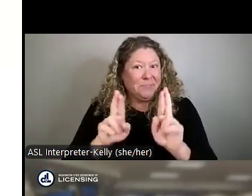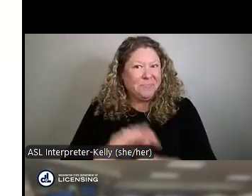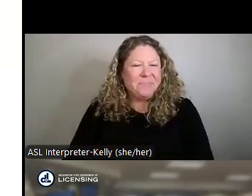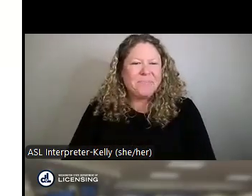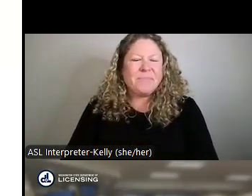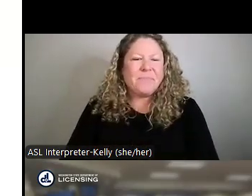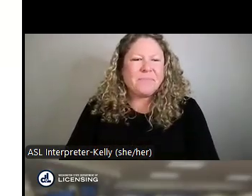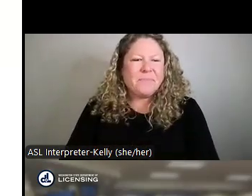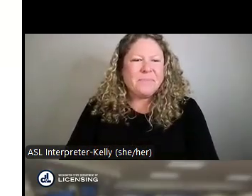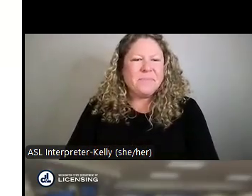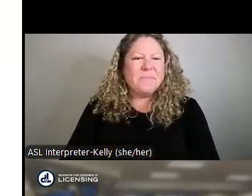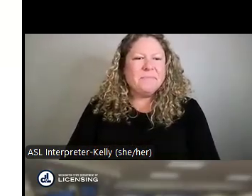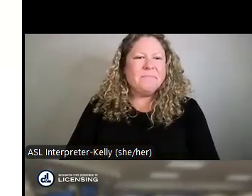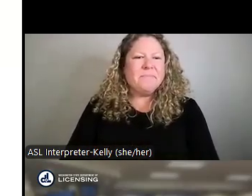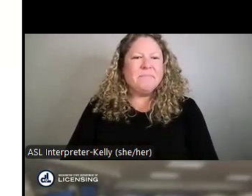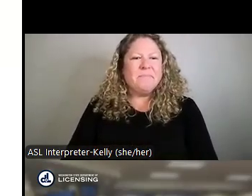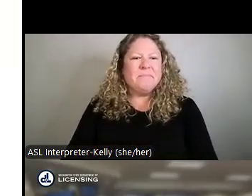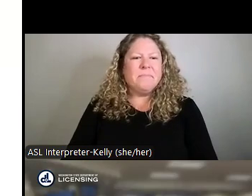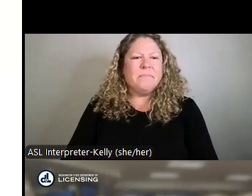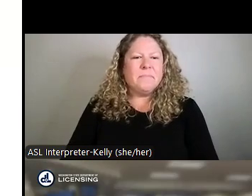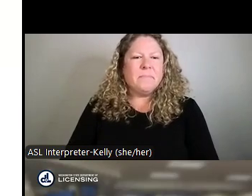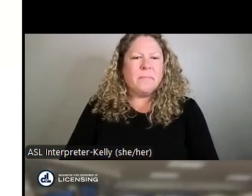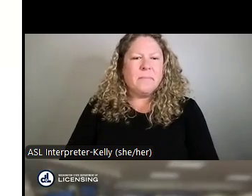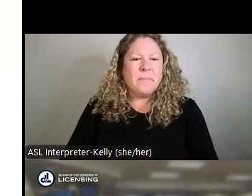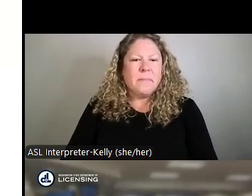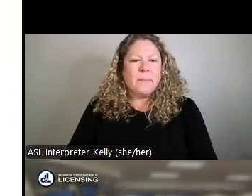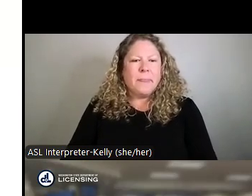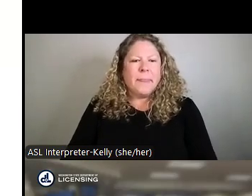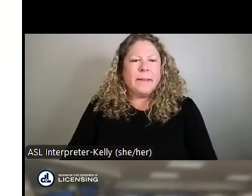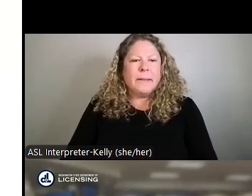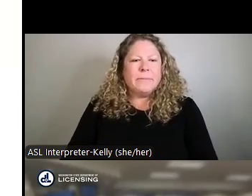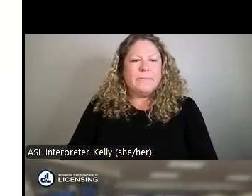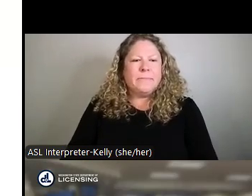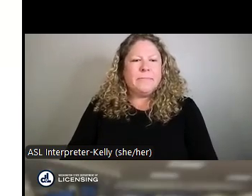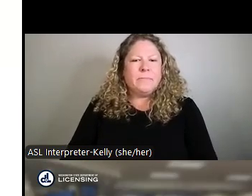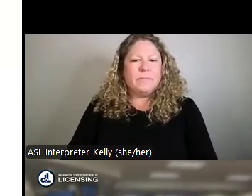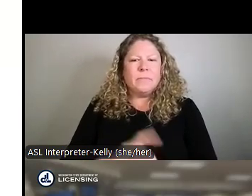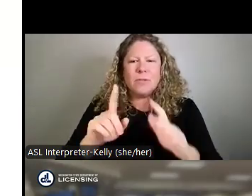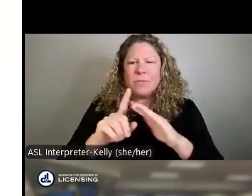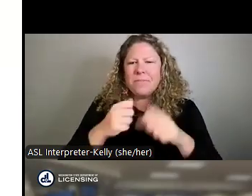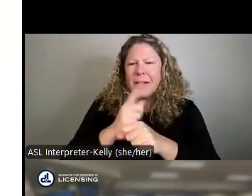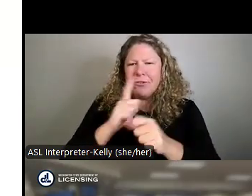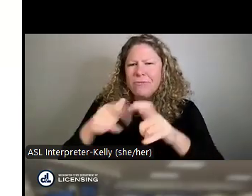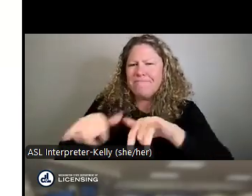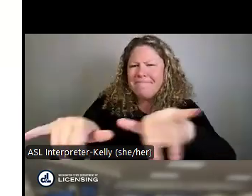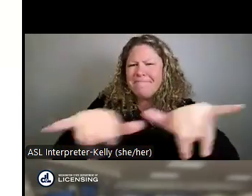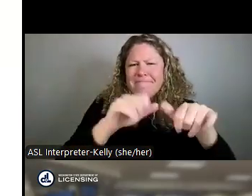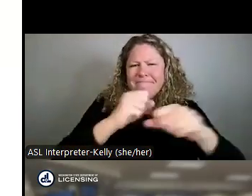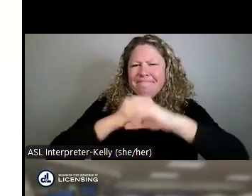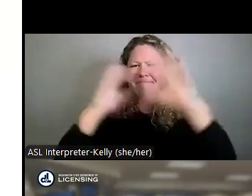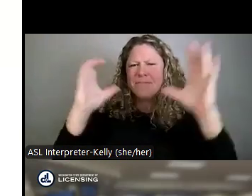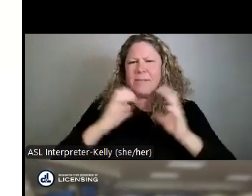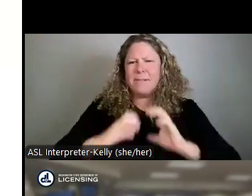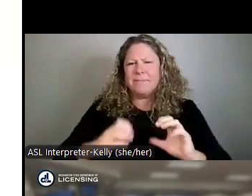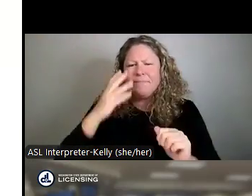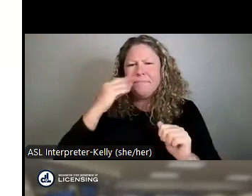All right, starting with a quick level set on, so we have that common understanding for customer experience.